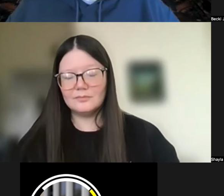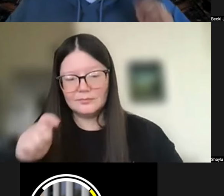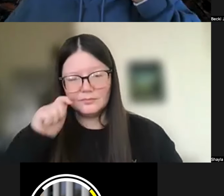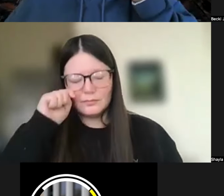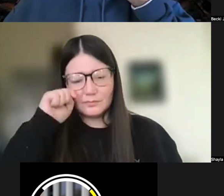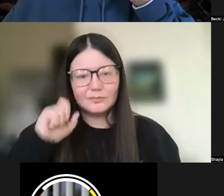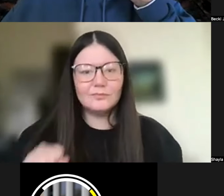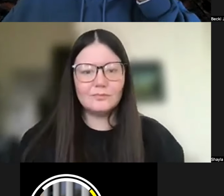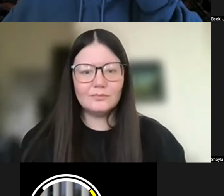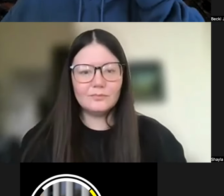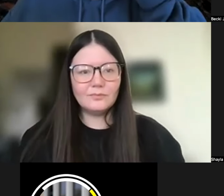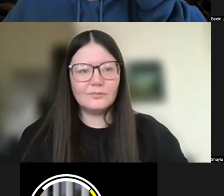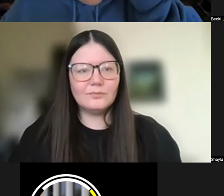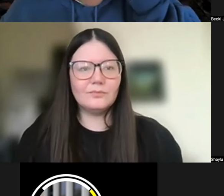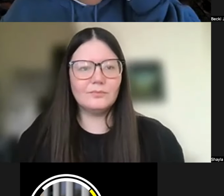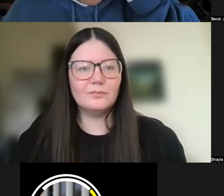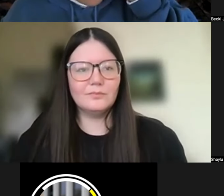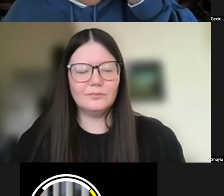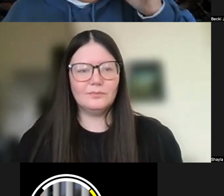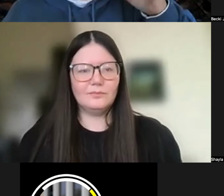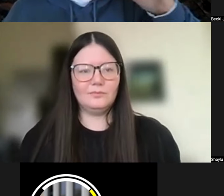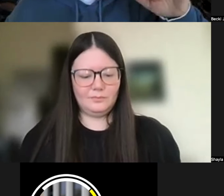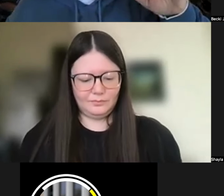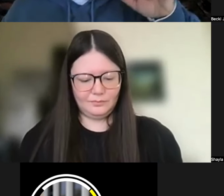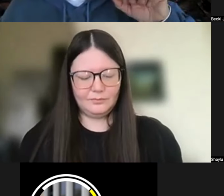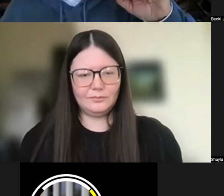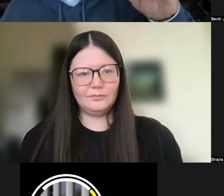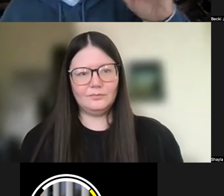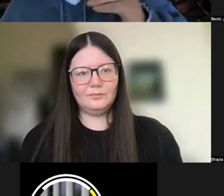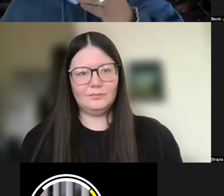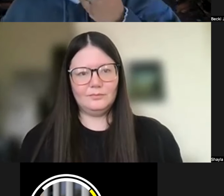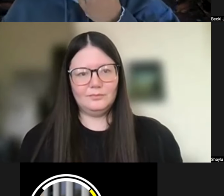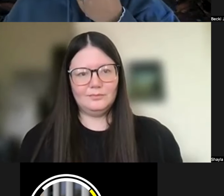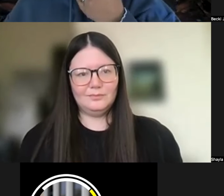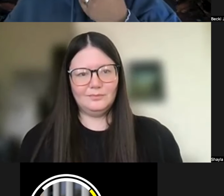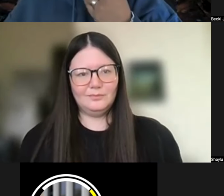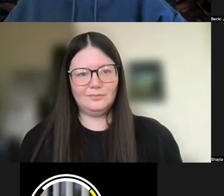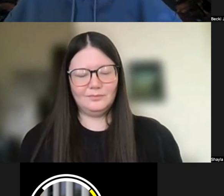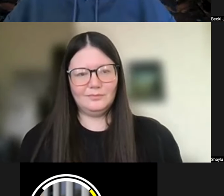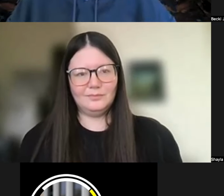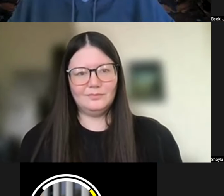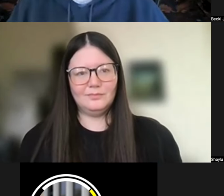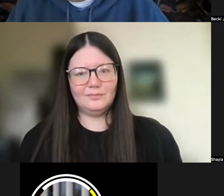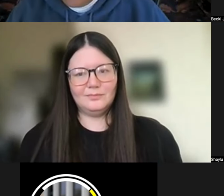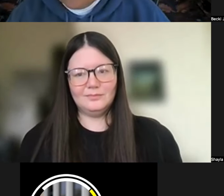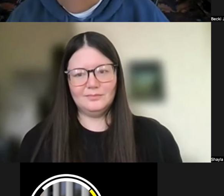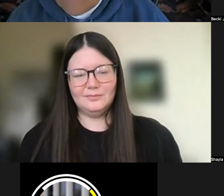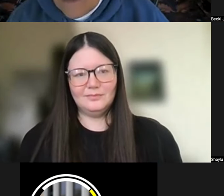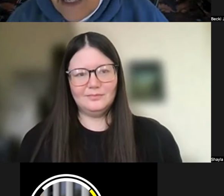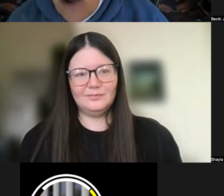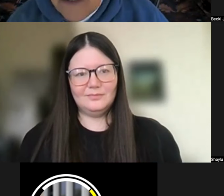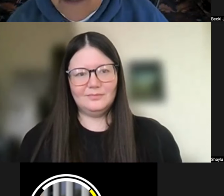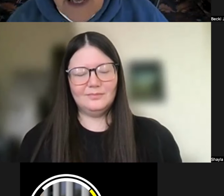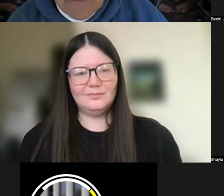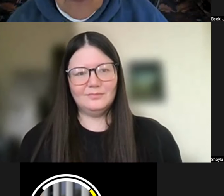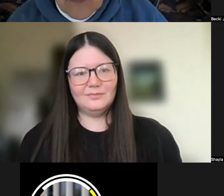The one thing that I do just to try to feel a little bit better about like the first class and Delta is